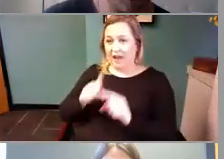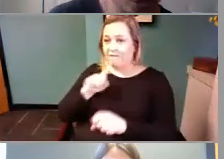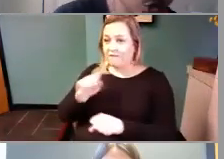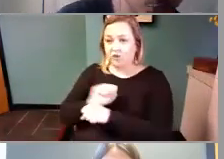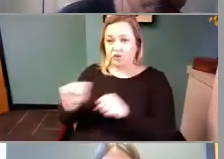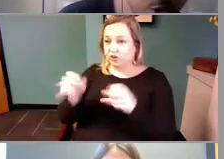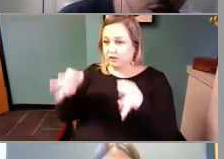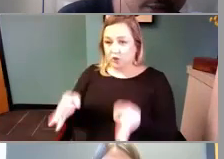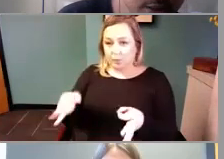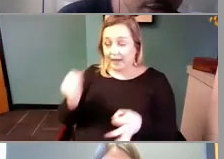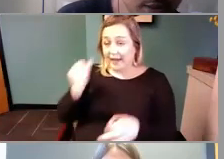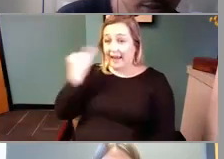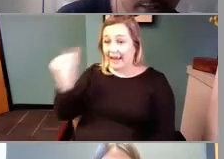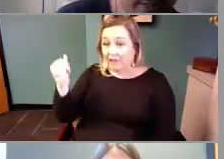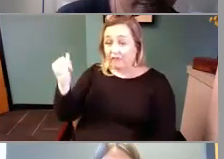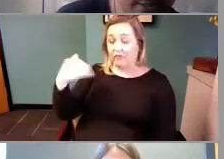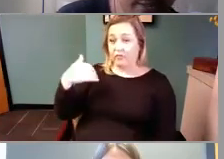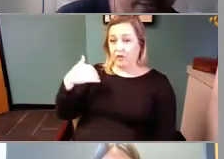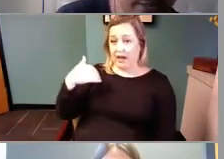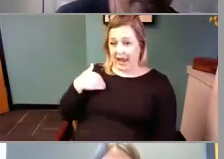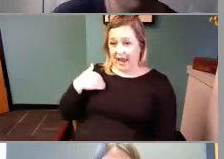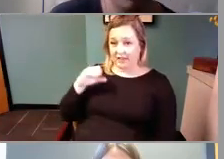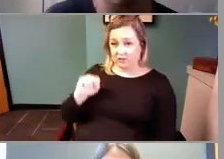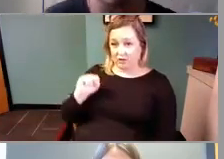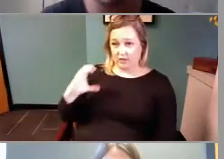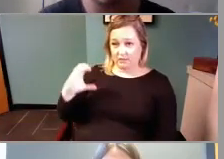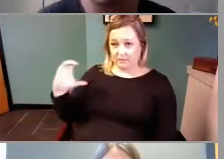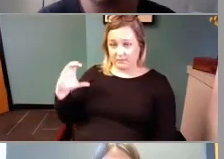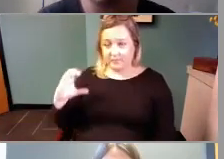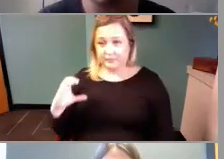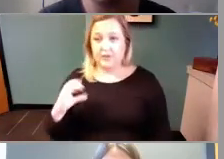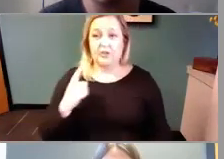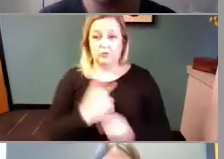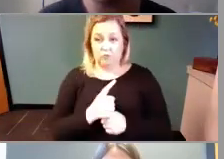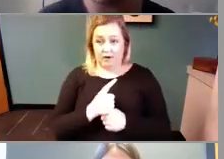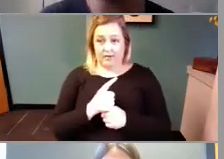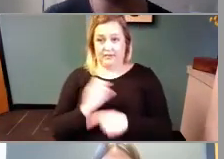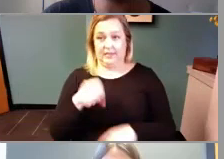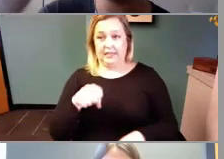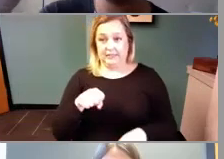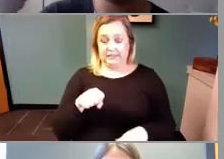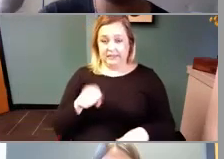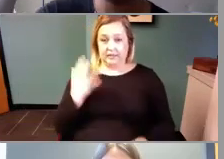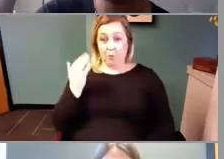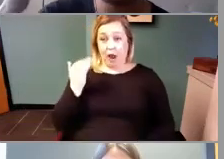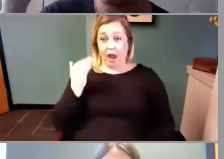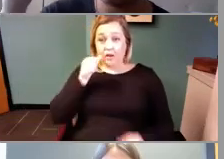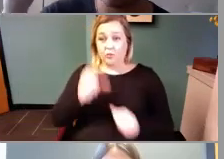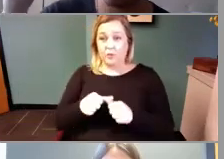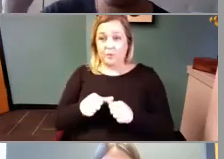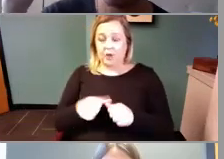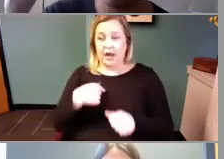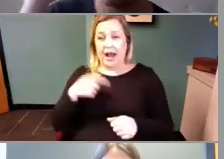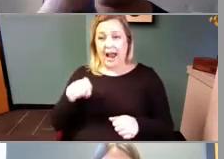a because connected component. Yes, because remember, I need to figure out the